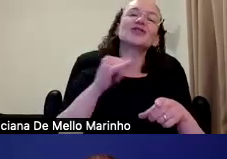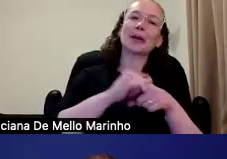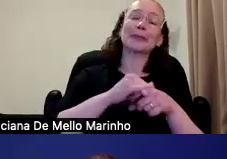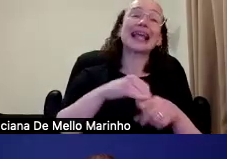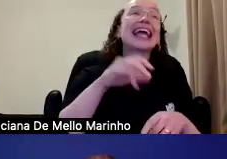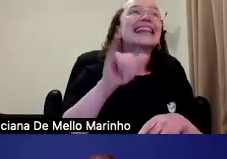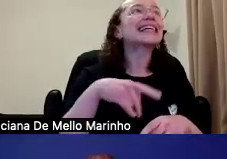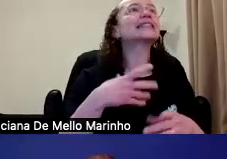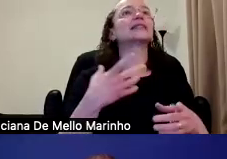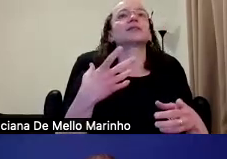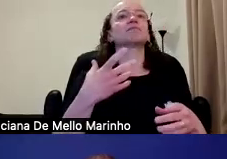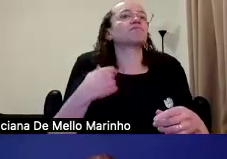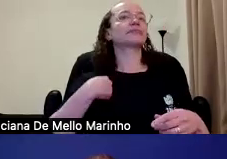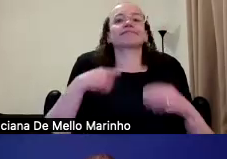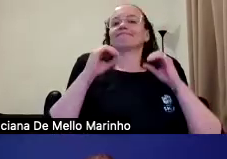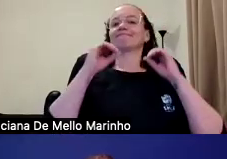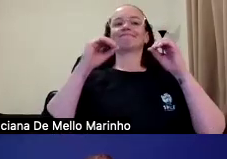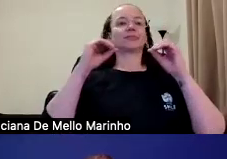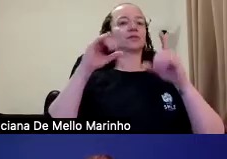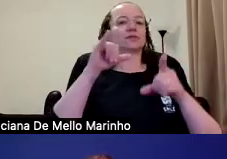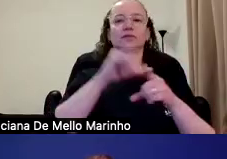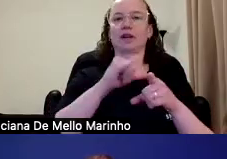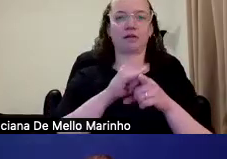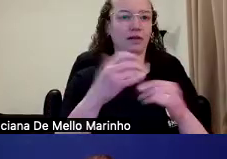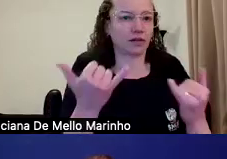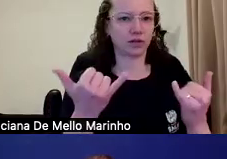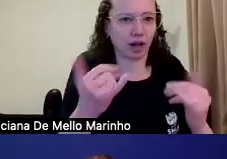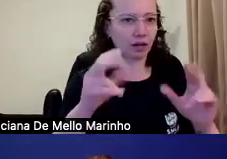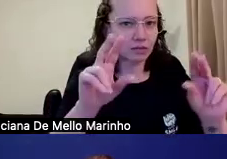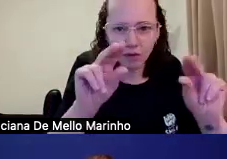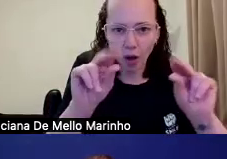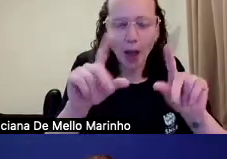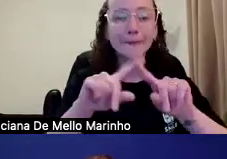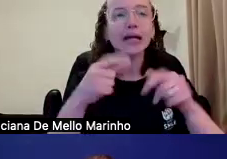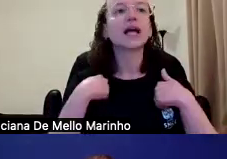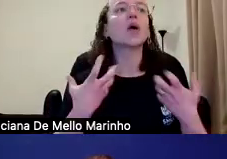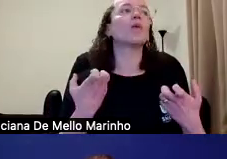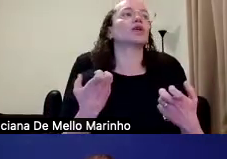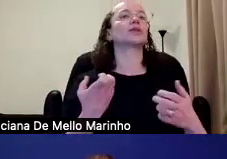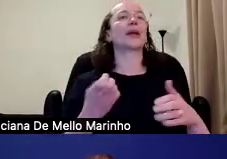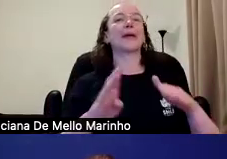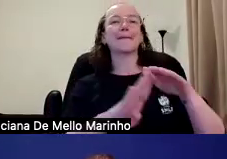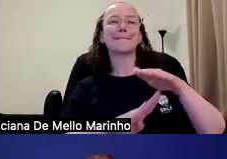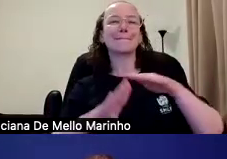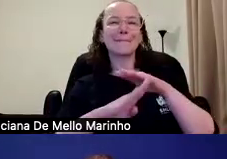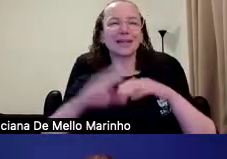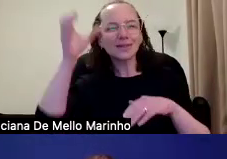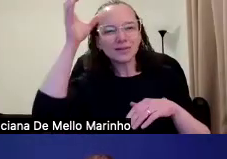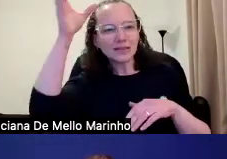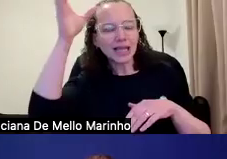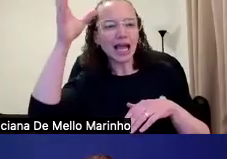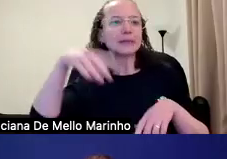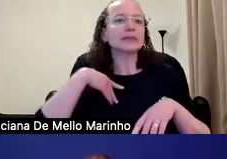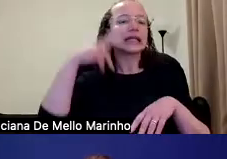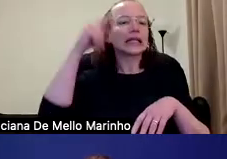vocabulary. So dental jargon. So there's no vocabulary today, but just to give